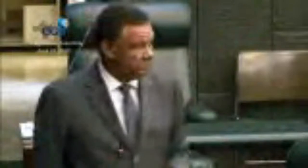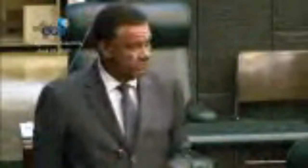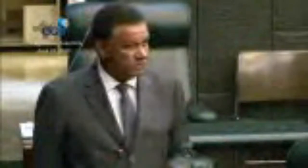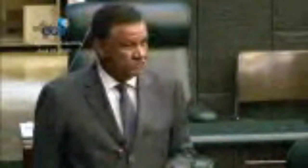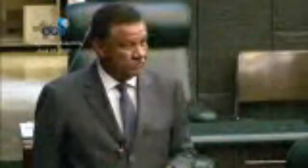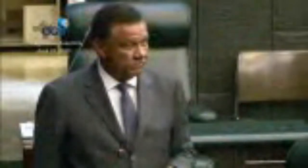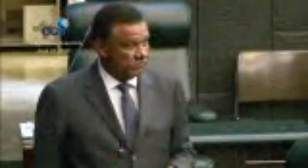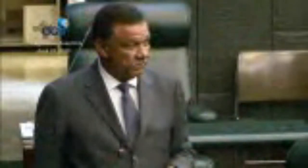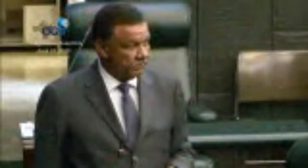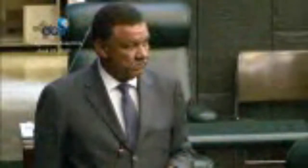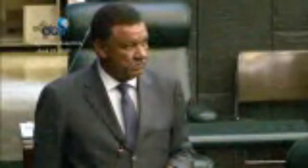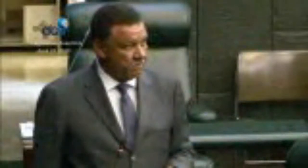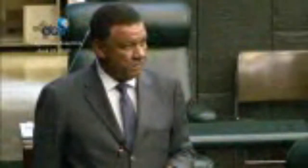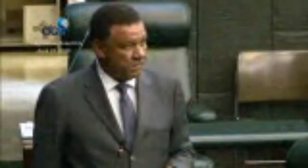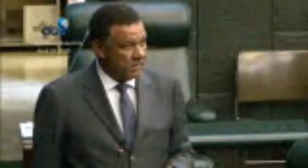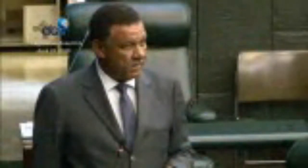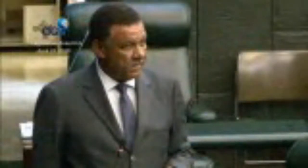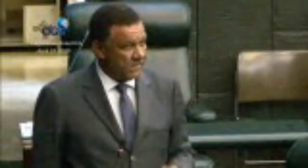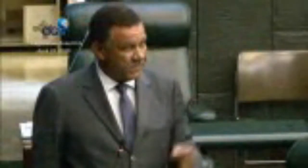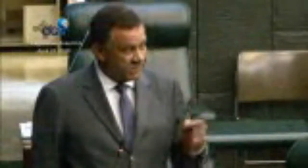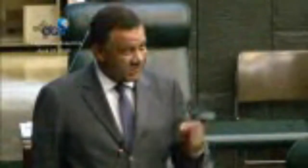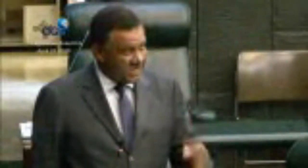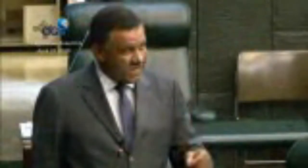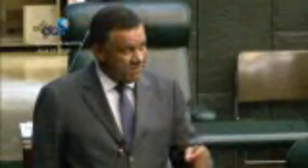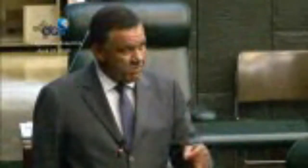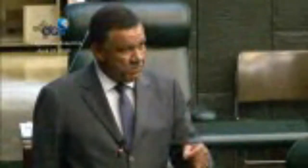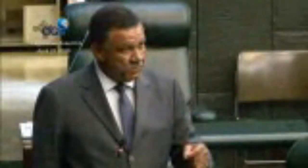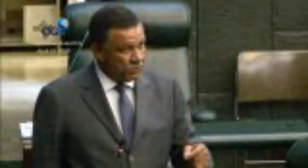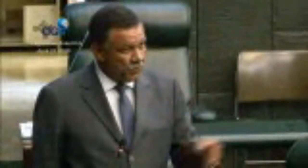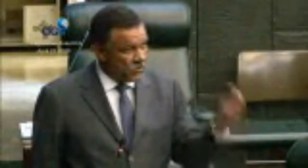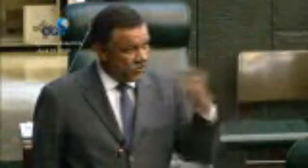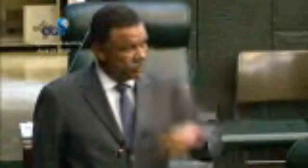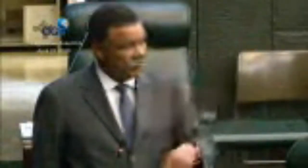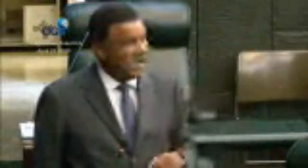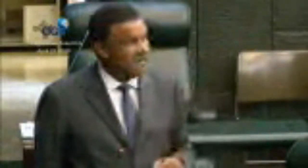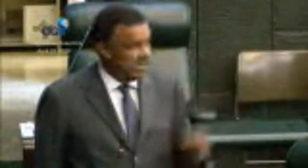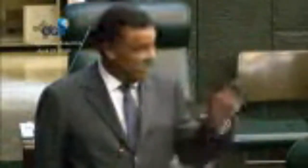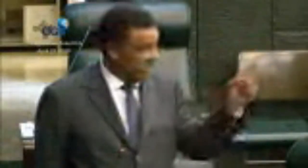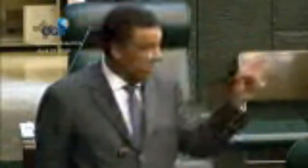It is time we understood that. What about our helpers?